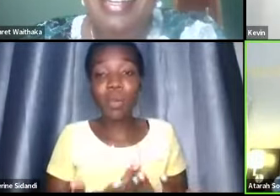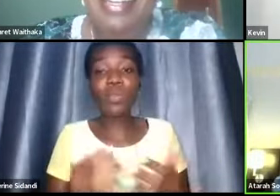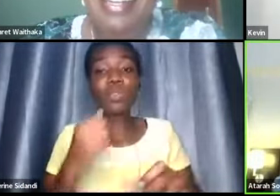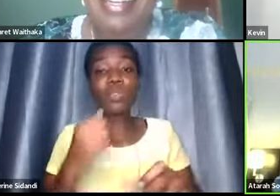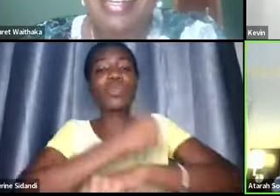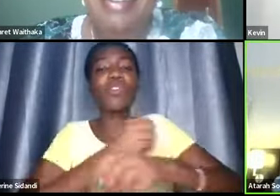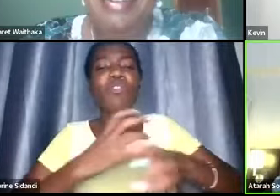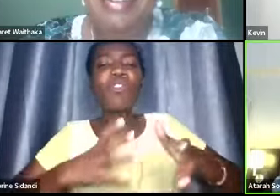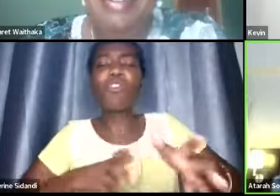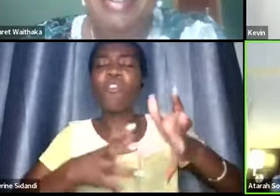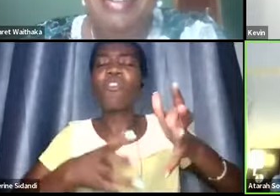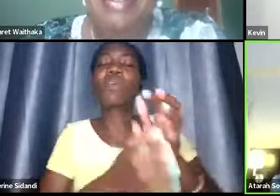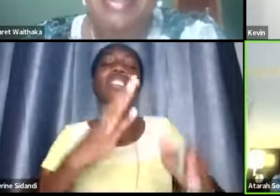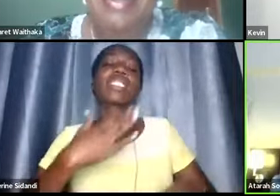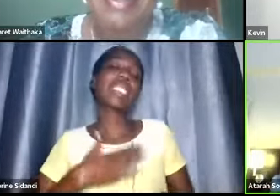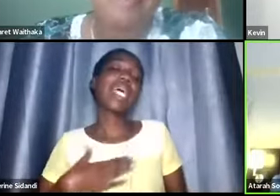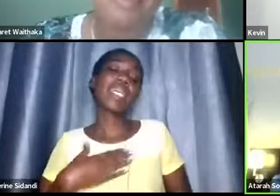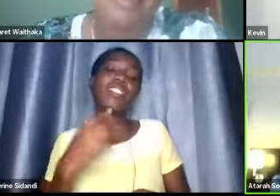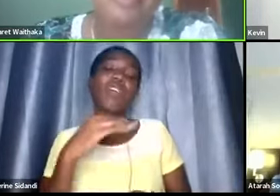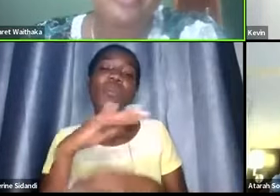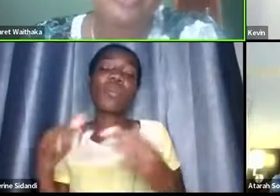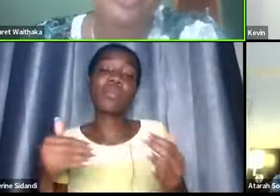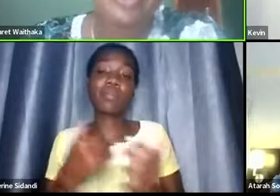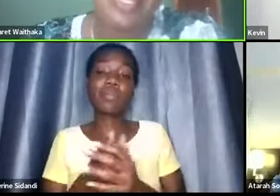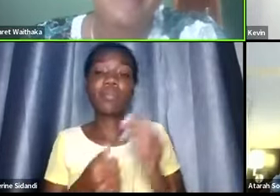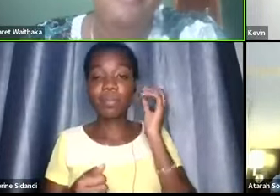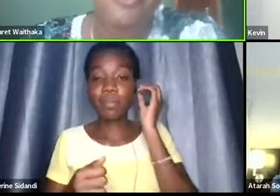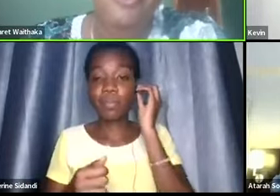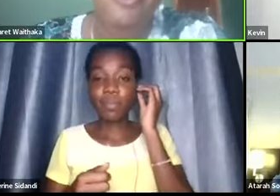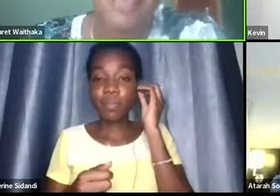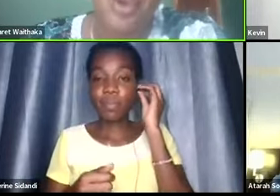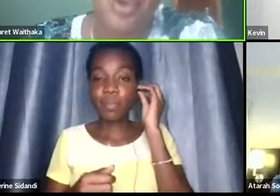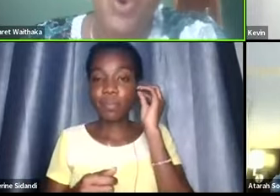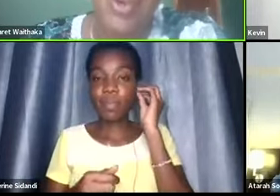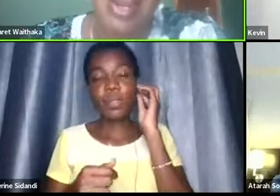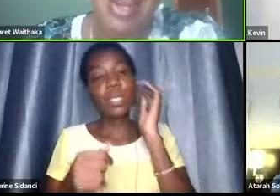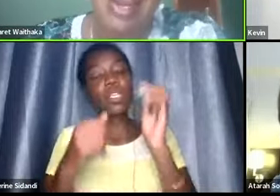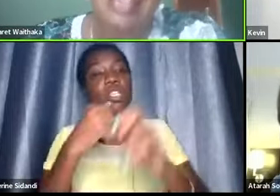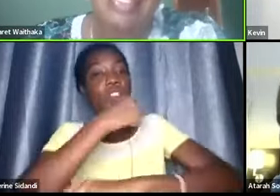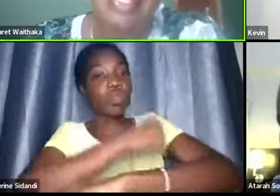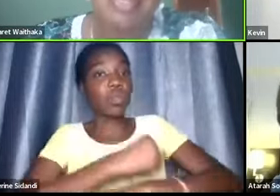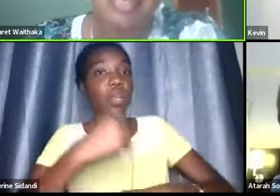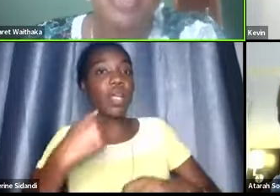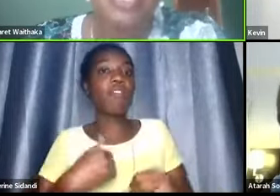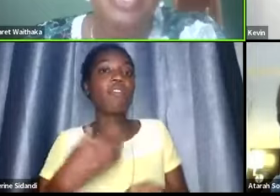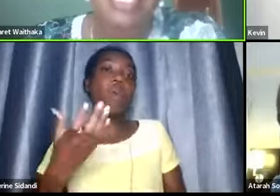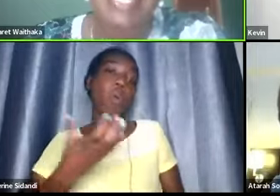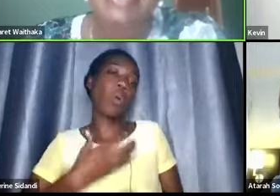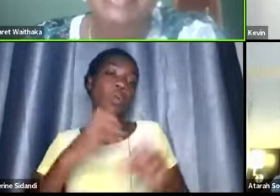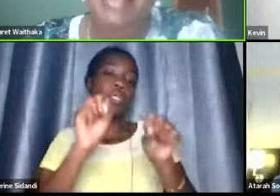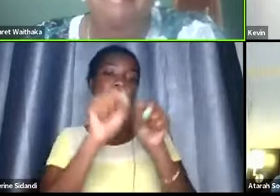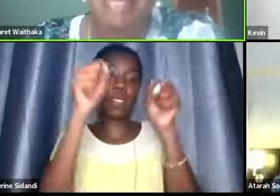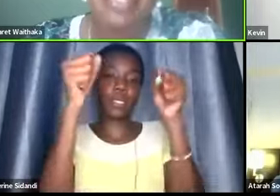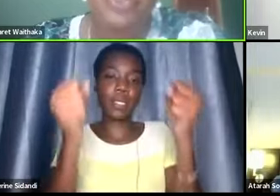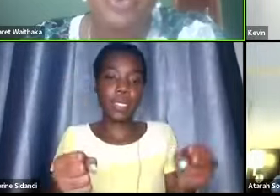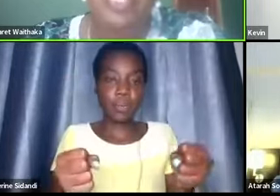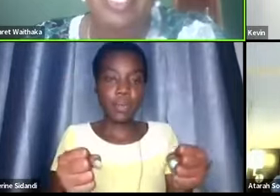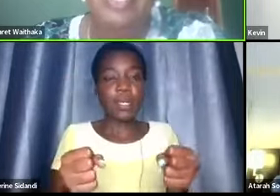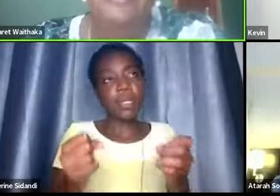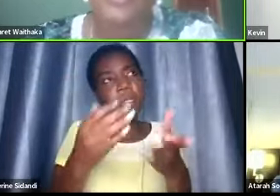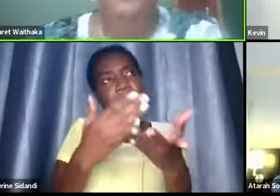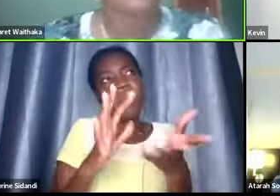sciences, everyone. Yeah, you know, schools have all their own system. There are schools that sciences are a must. Of